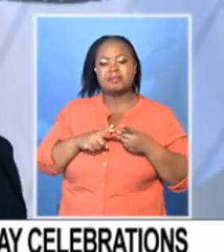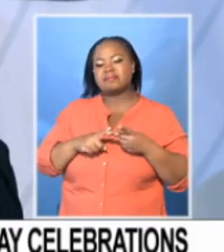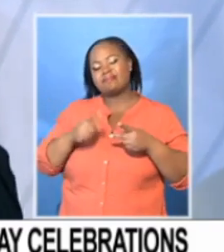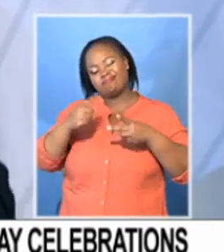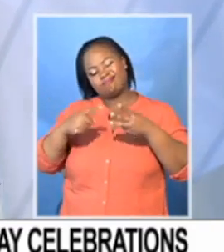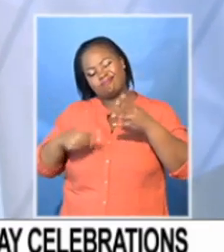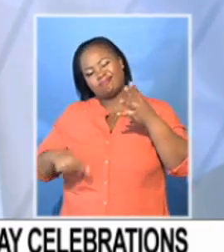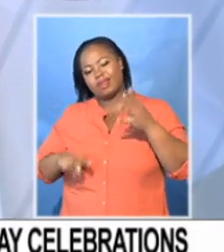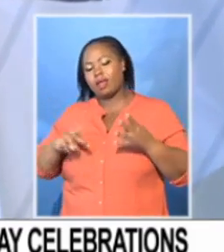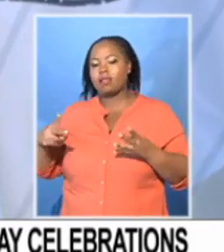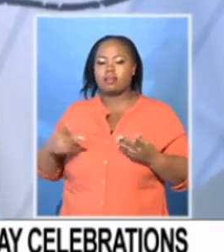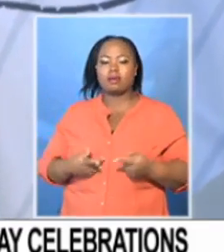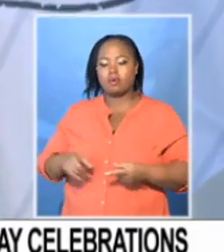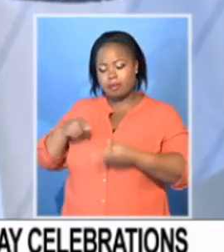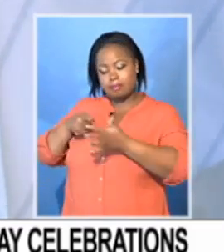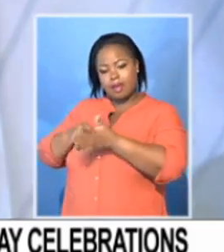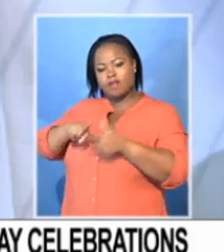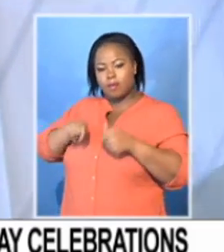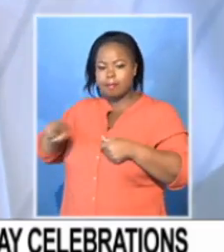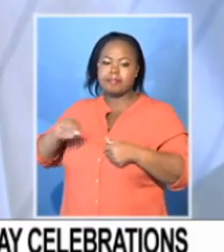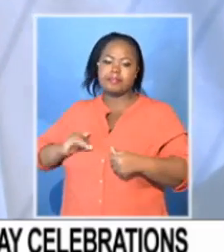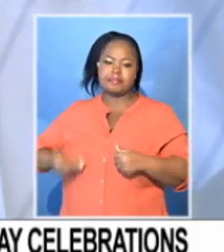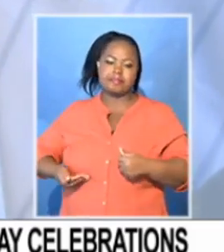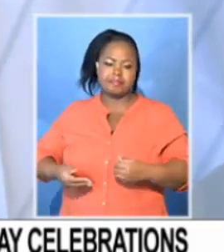foodstuffs from women.